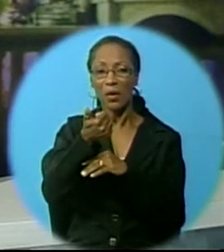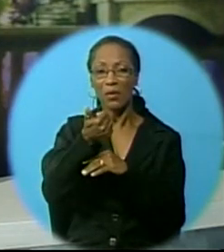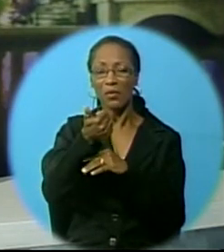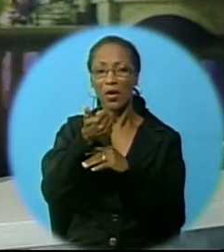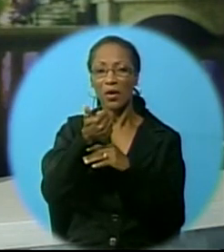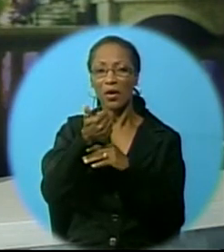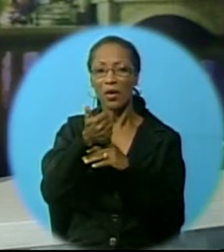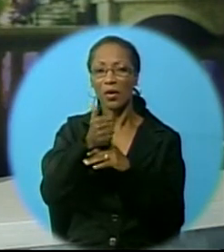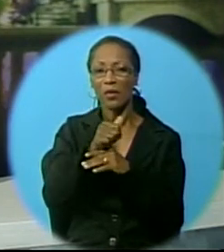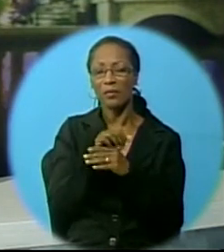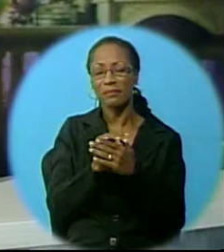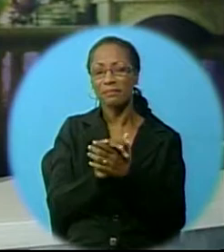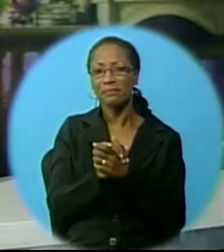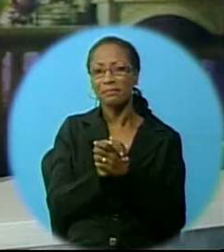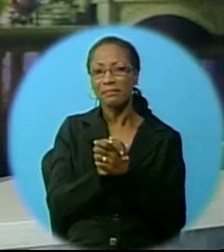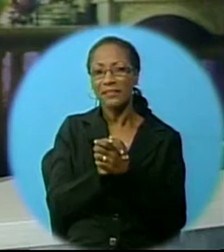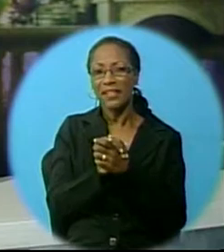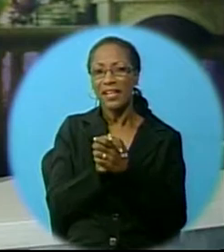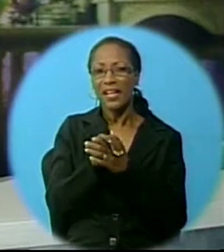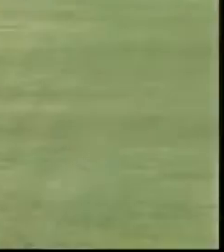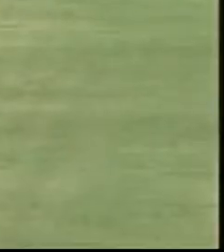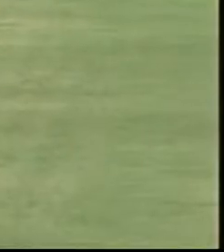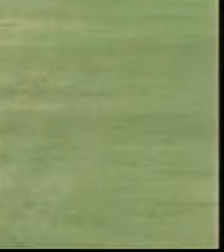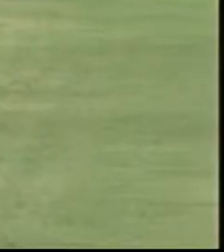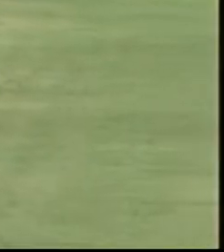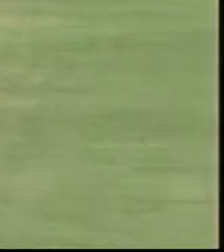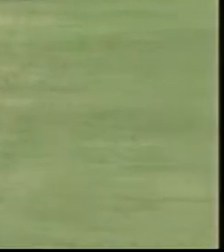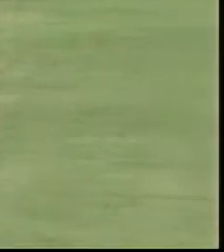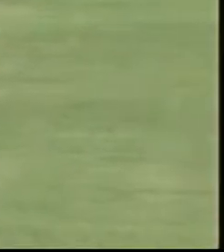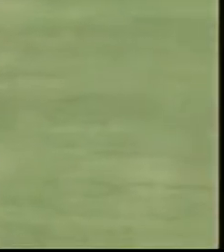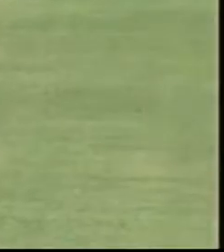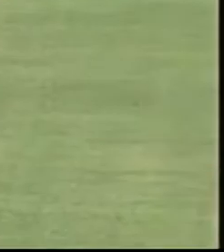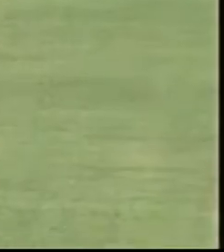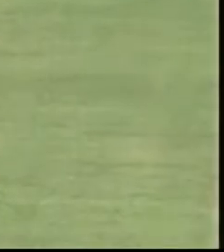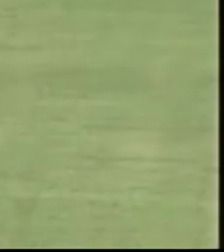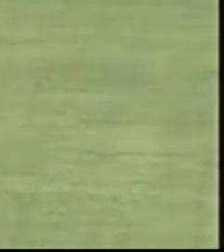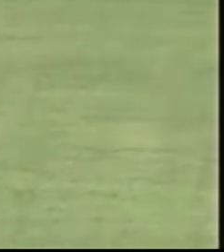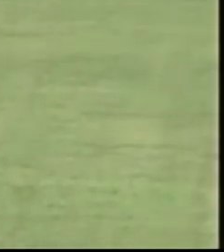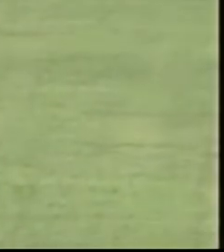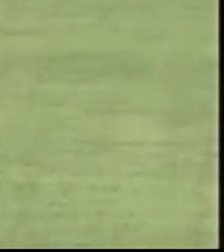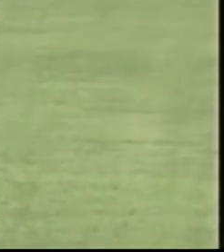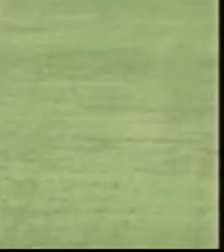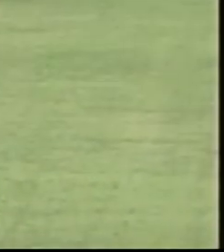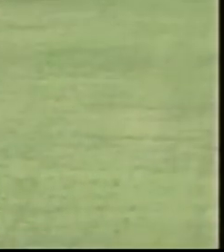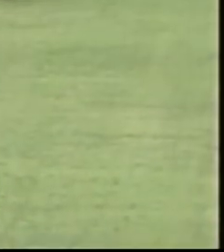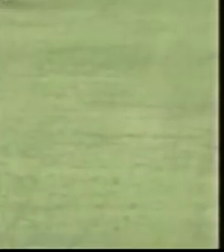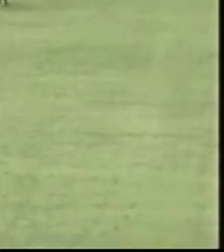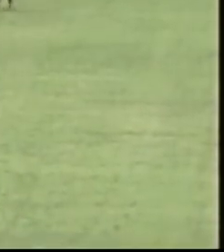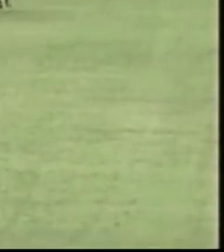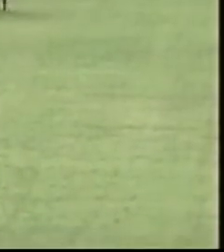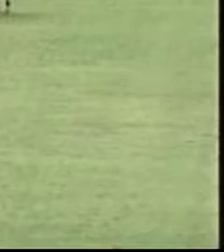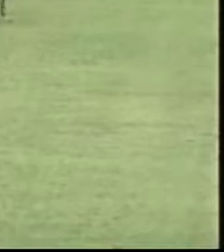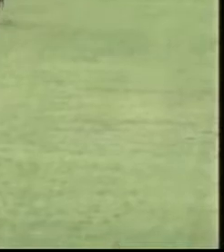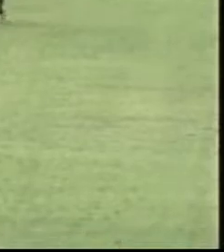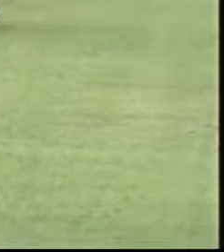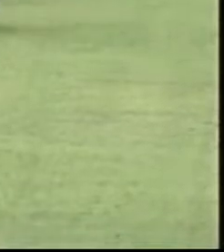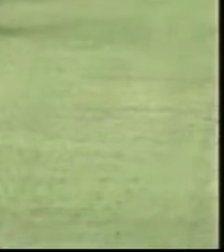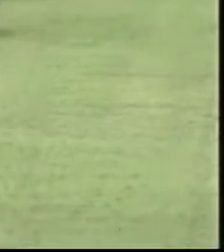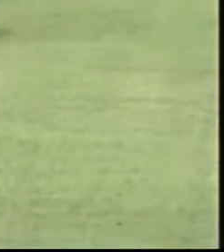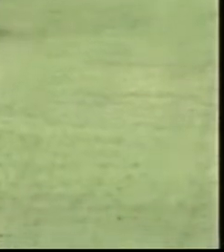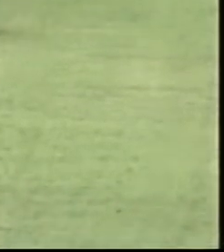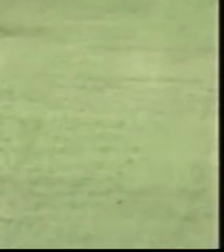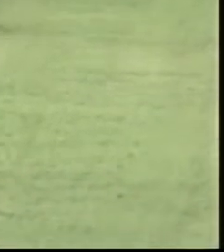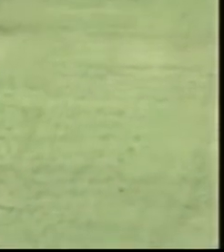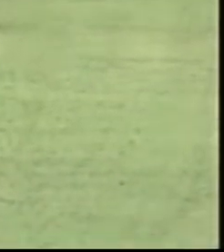Classic as the featured event. The Classic will have a small field of 7 going after a total purse of just under